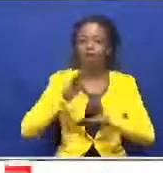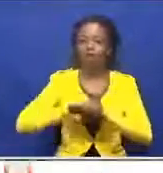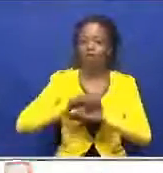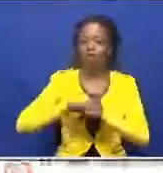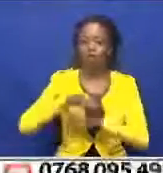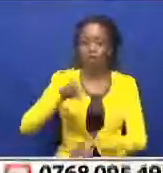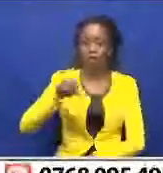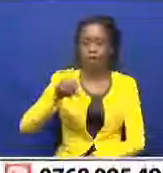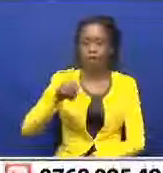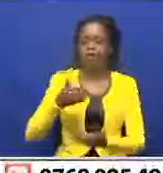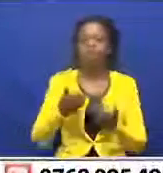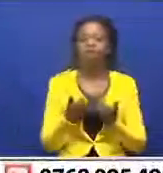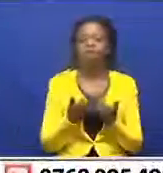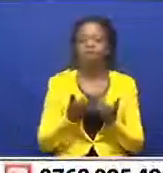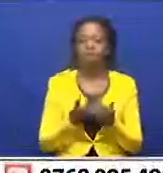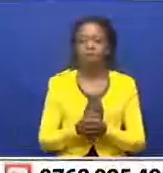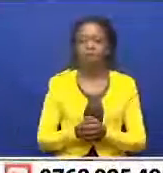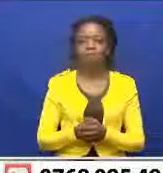texture.